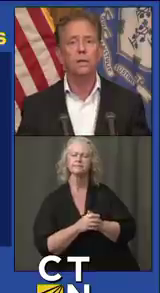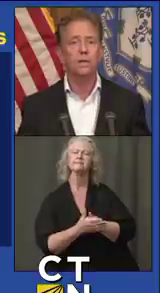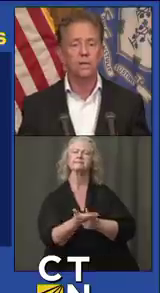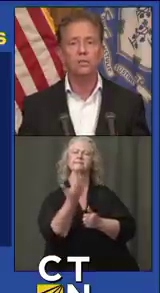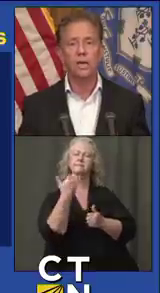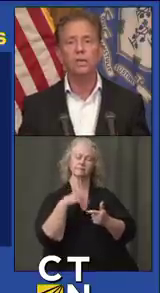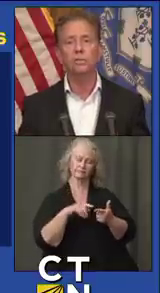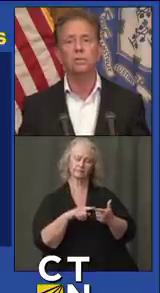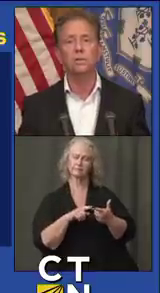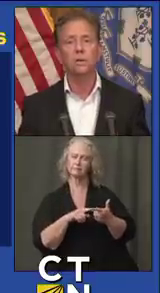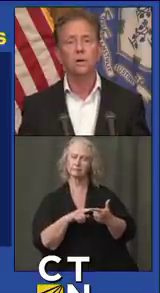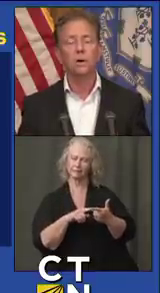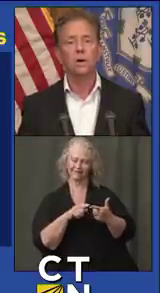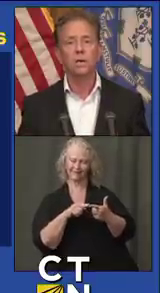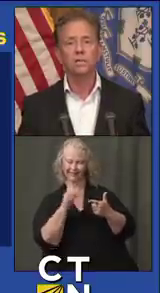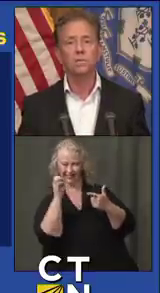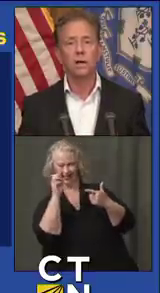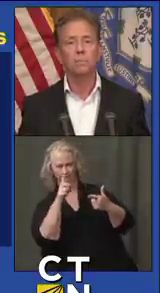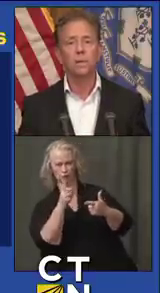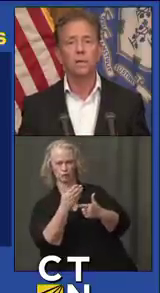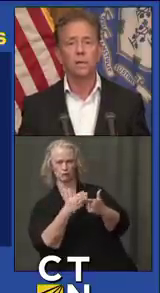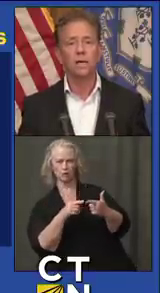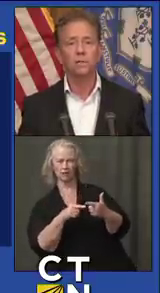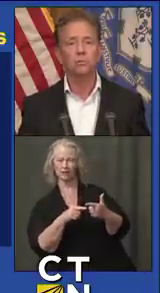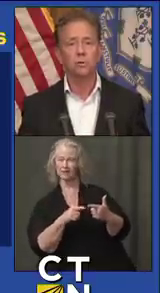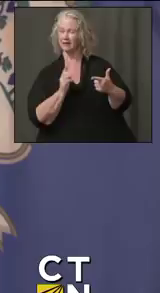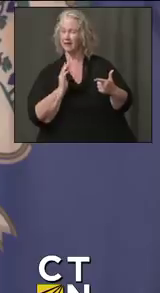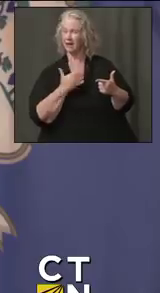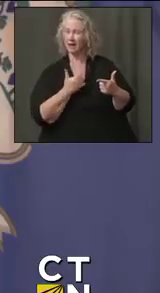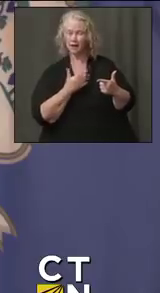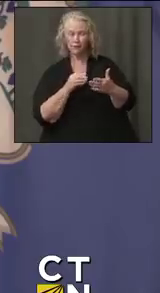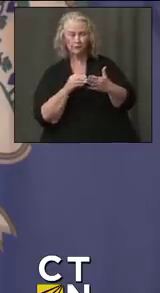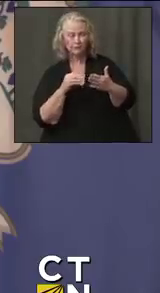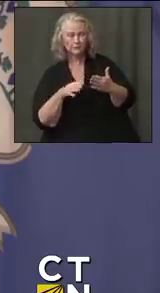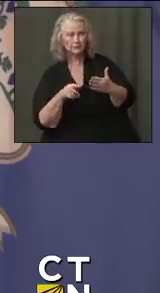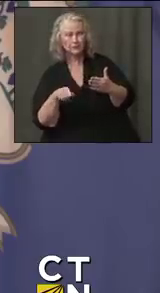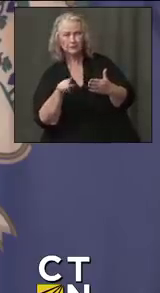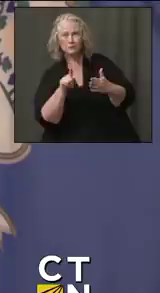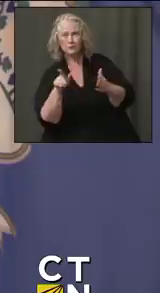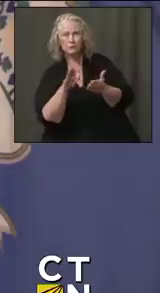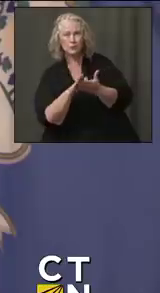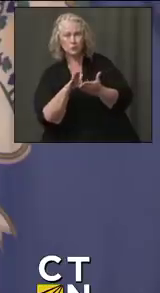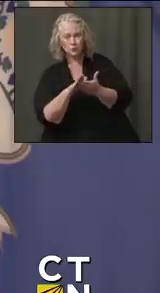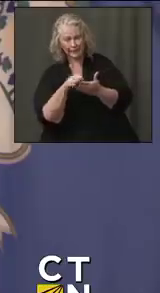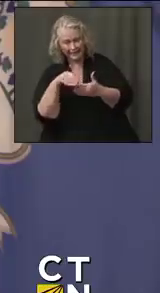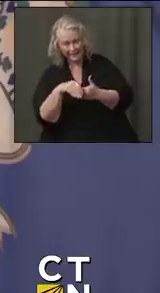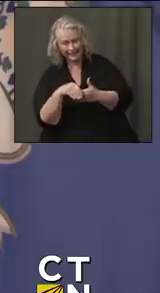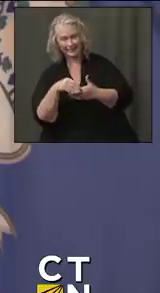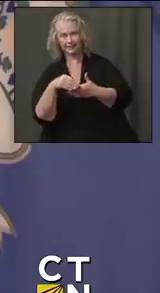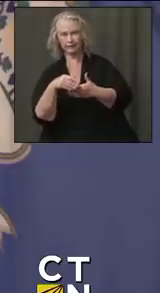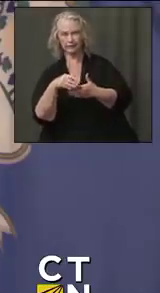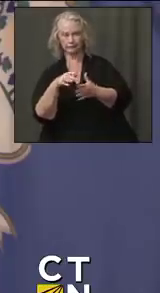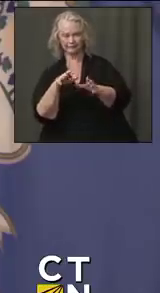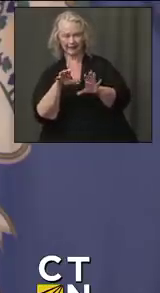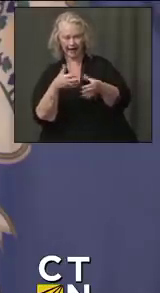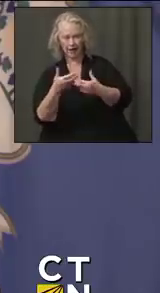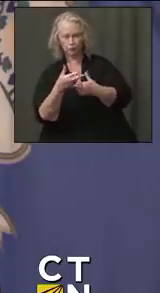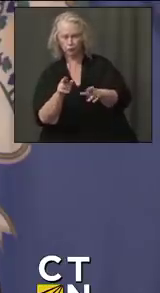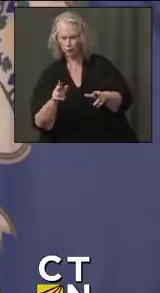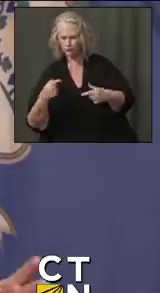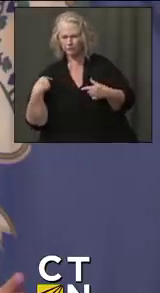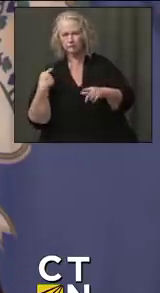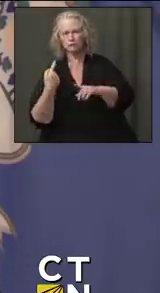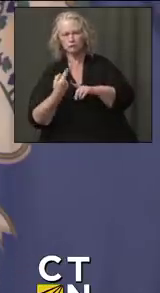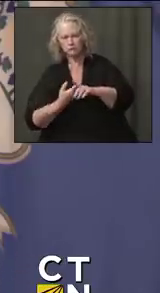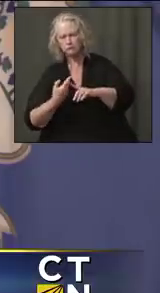priority is education. Our kids have not been in the classroom for months now. And this is a